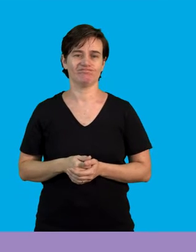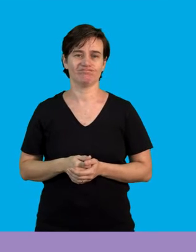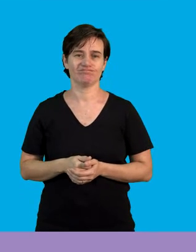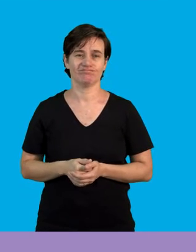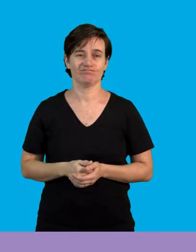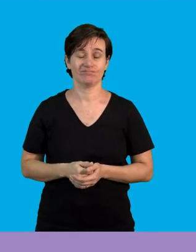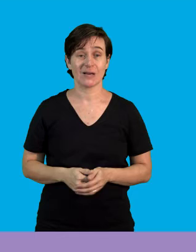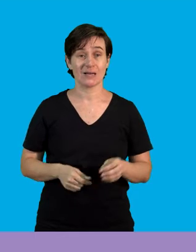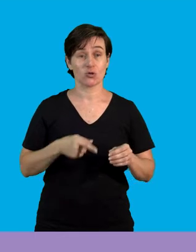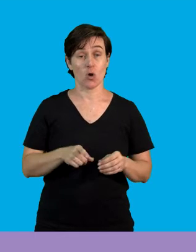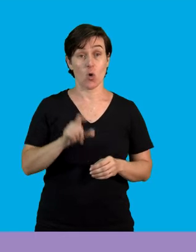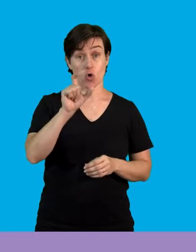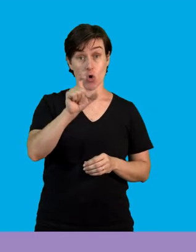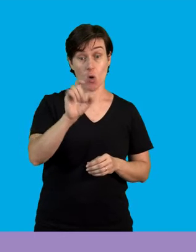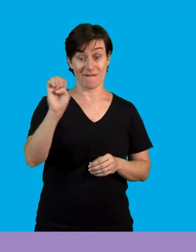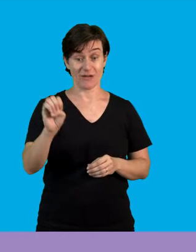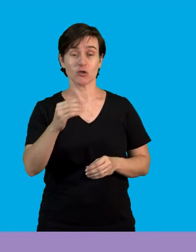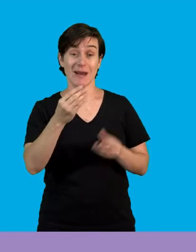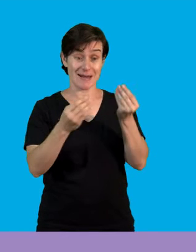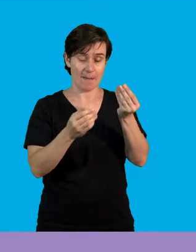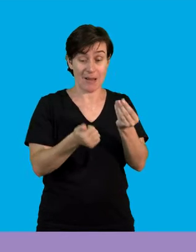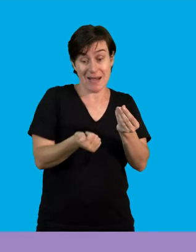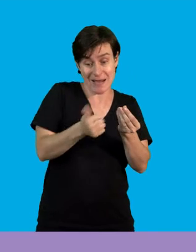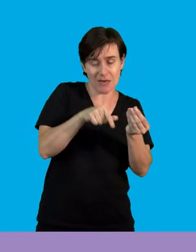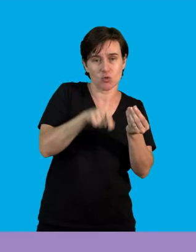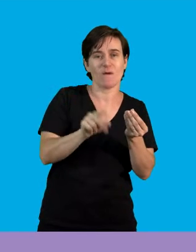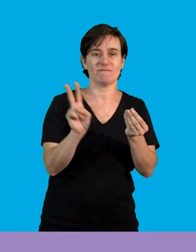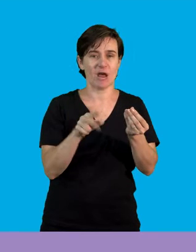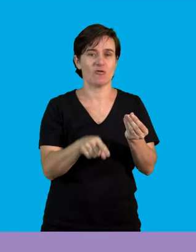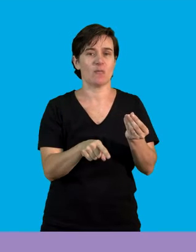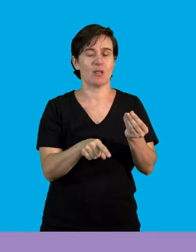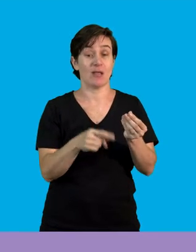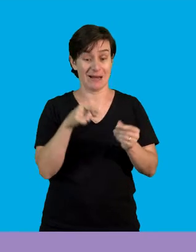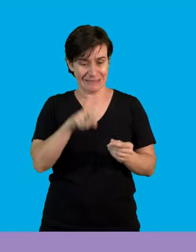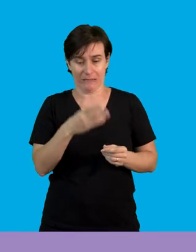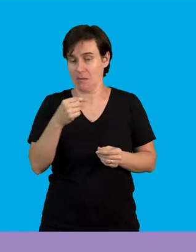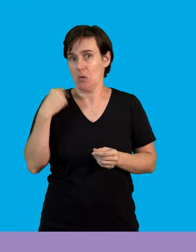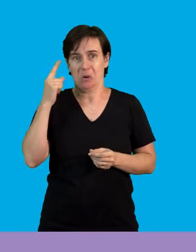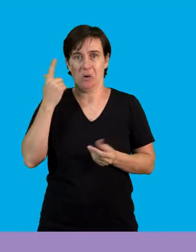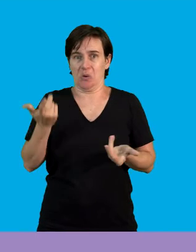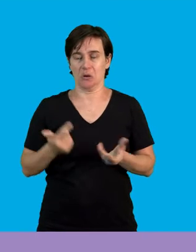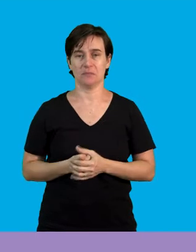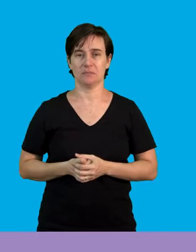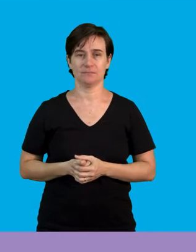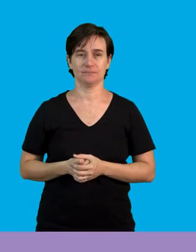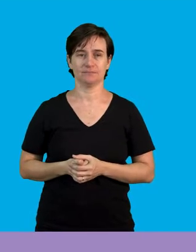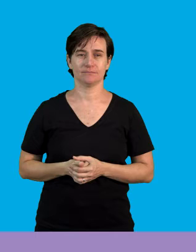ones multiplied to the coefficients, and their values are unknown. And then there is